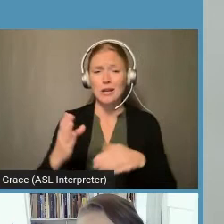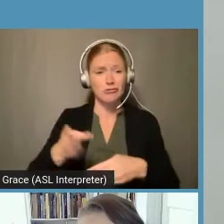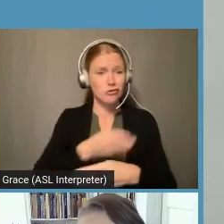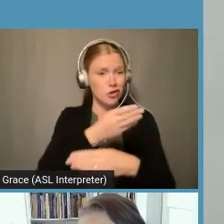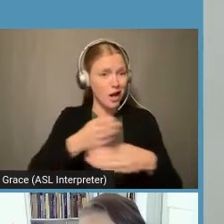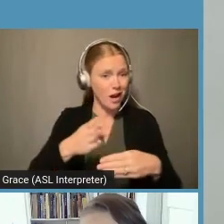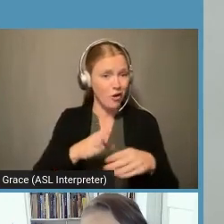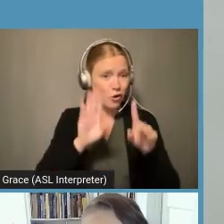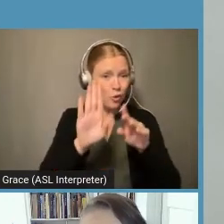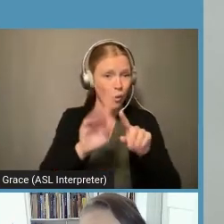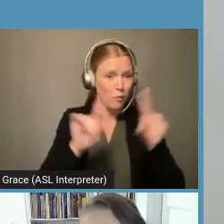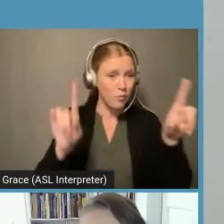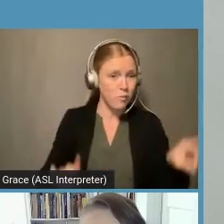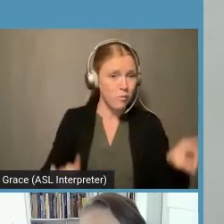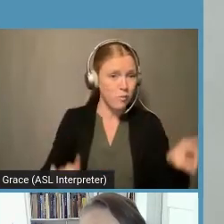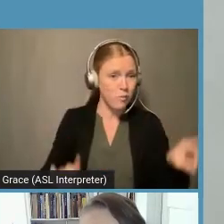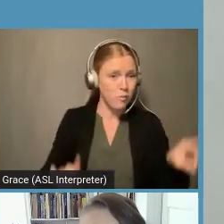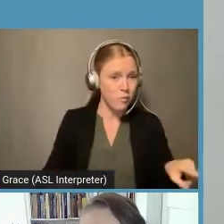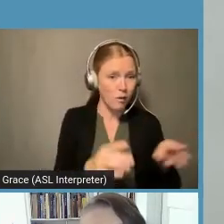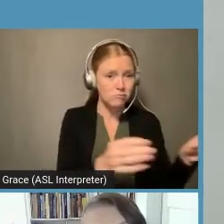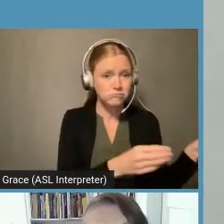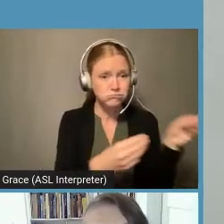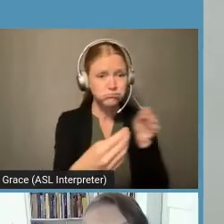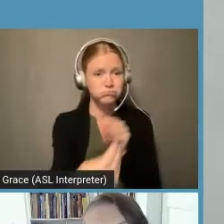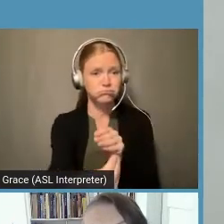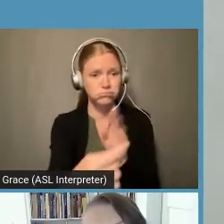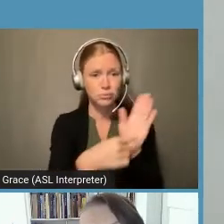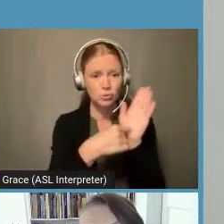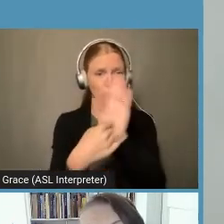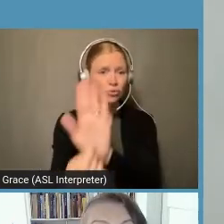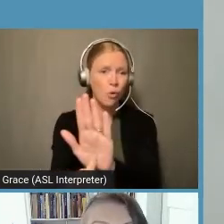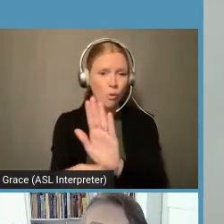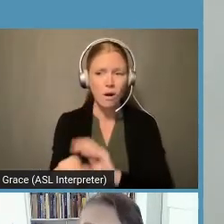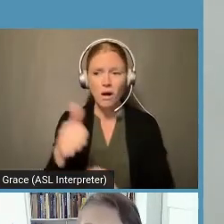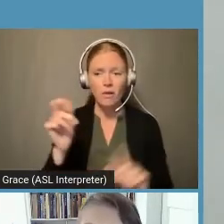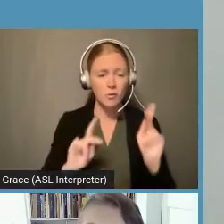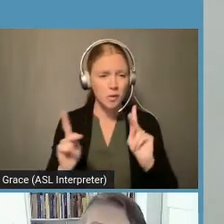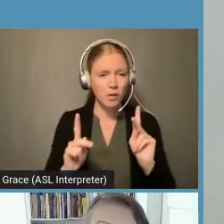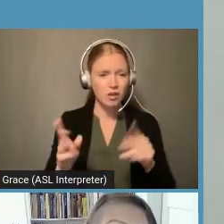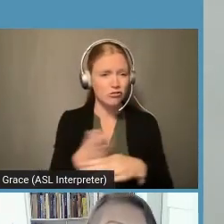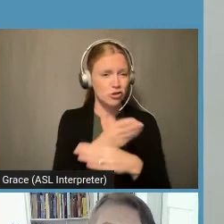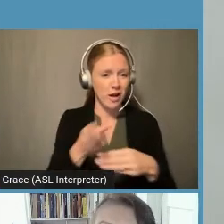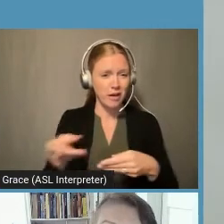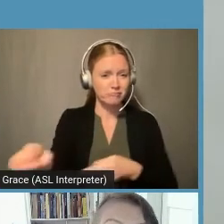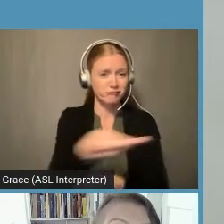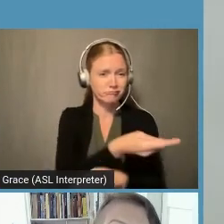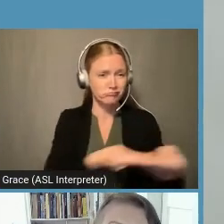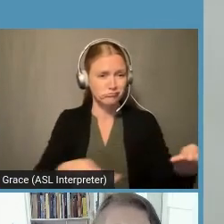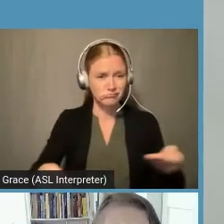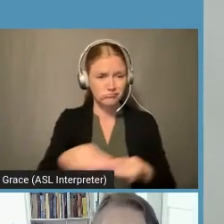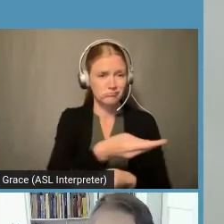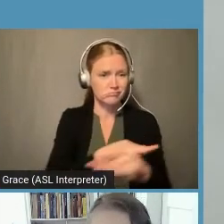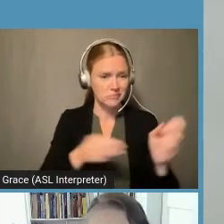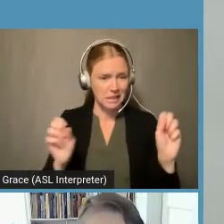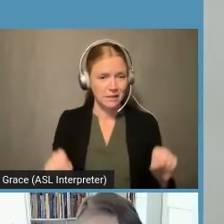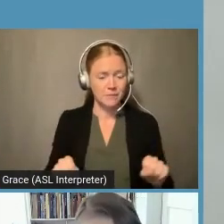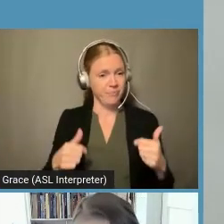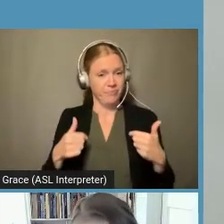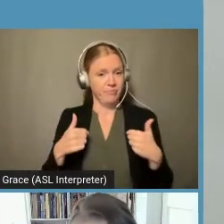other folks if you are working collaboratively with others. But even if it's just you, like I have